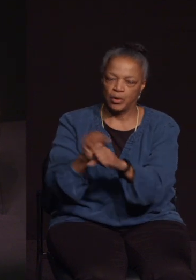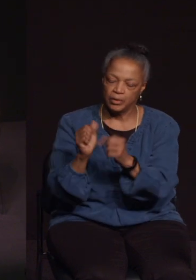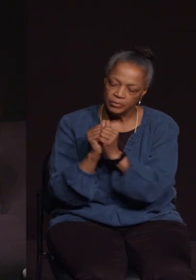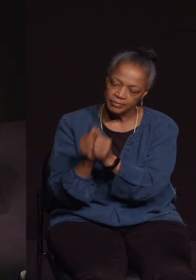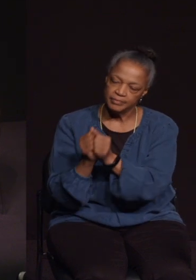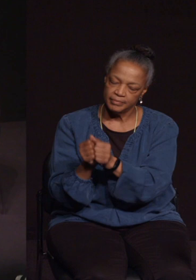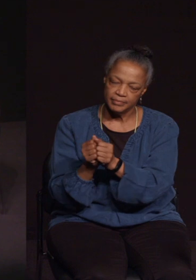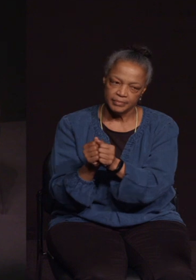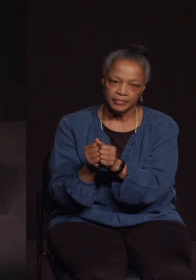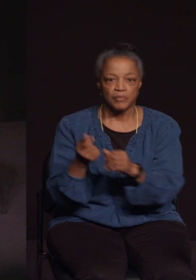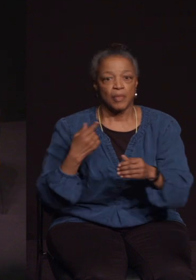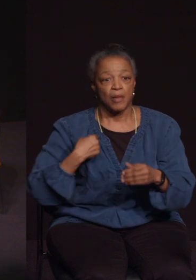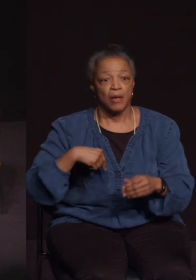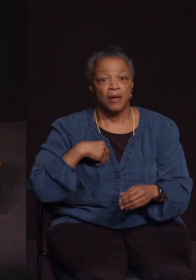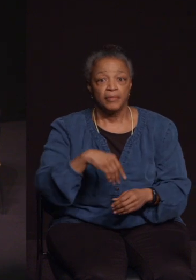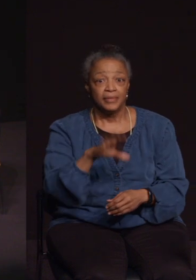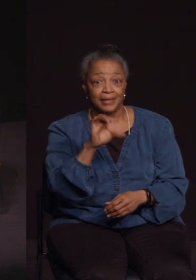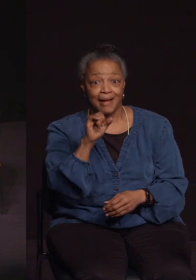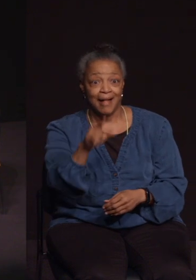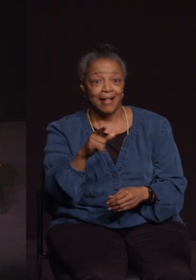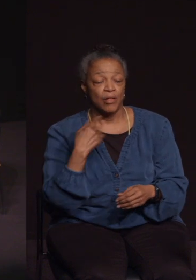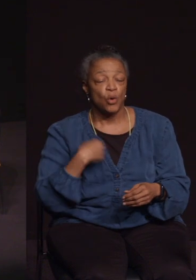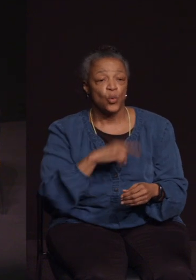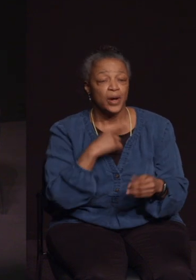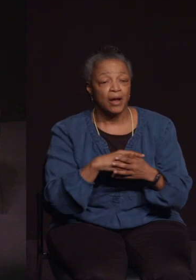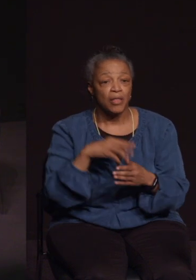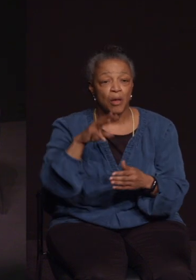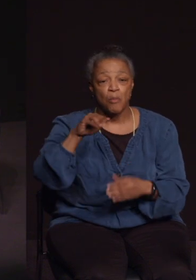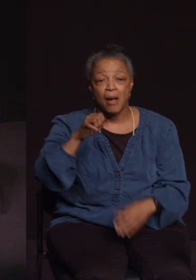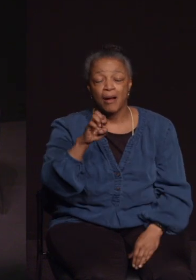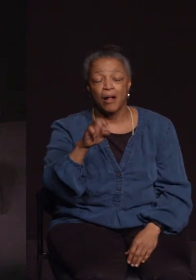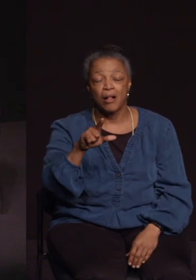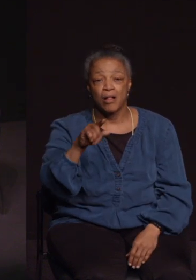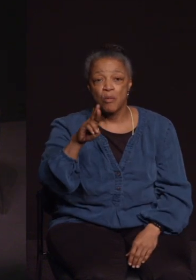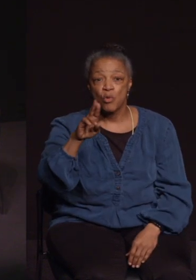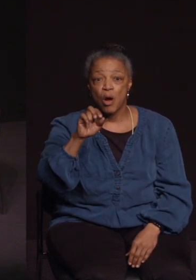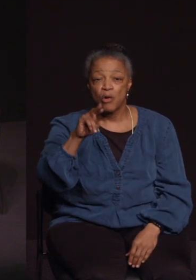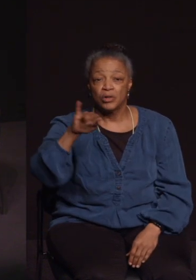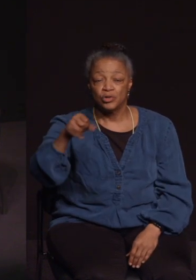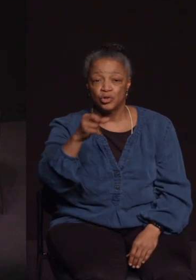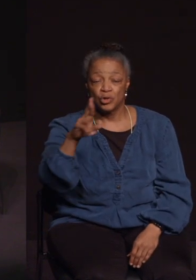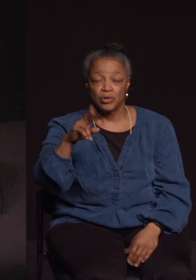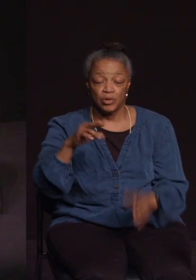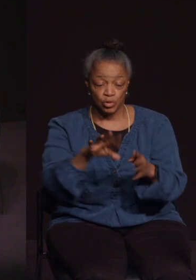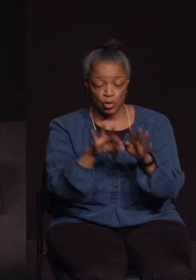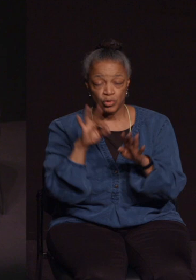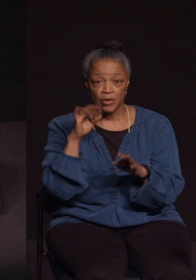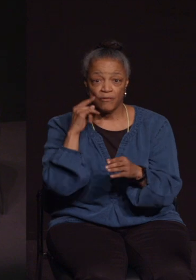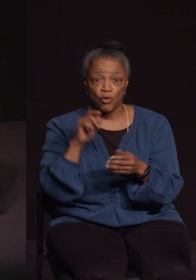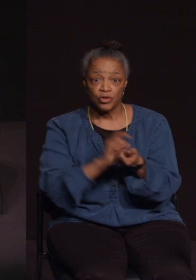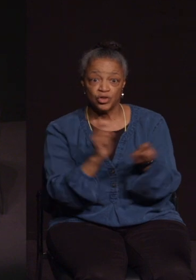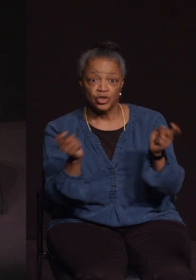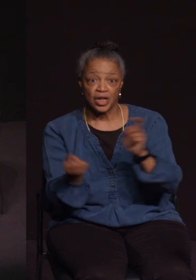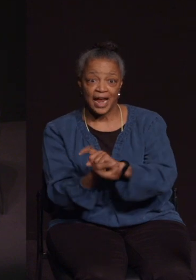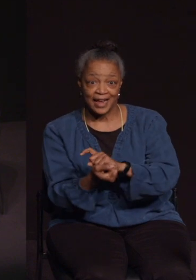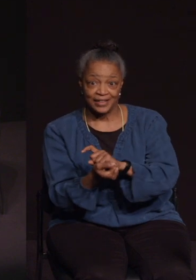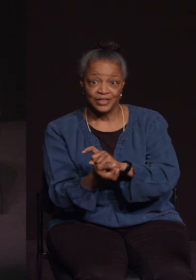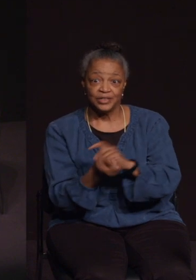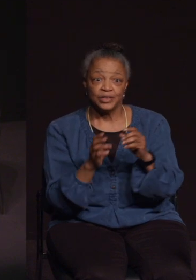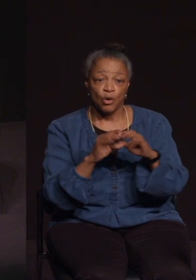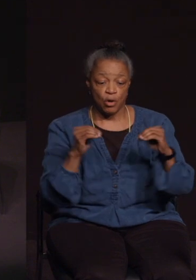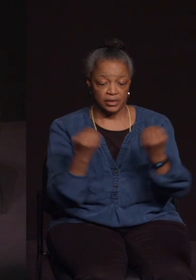Mm-hmm. We are the Michael Brown Senior Chosen for Change organization. We provide care and support to fathers and